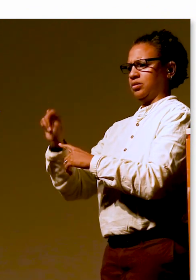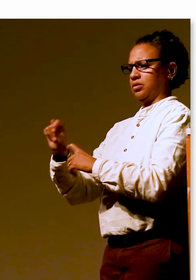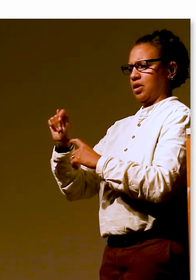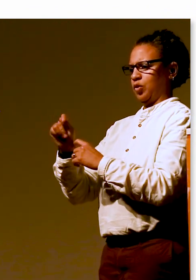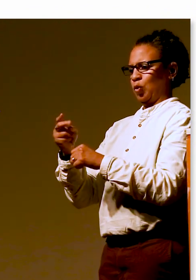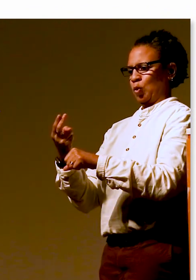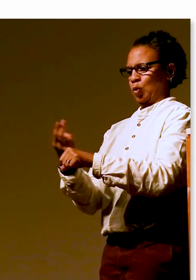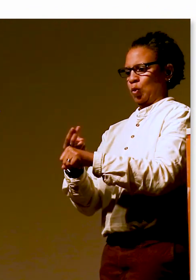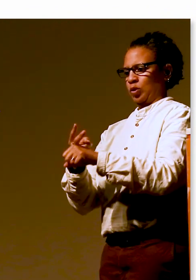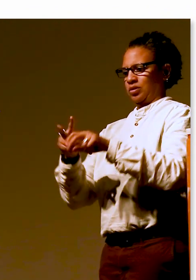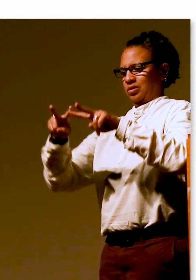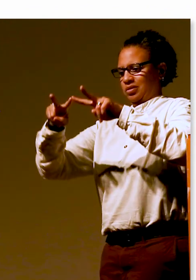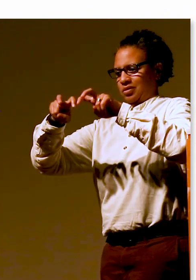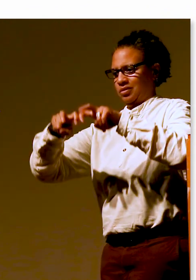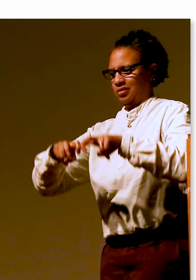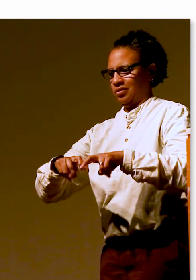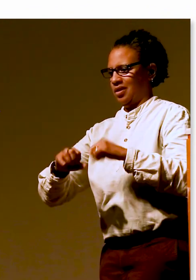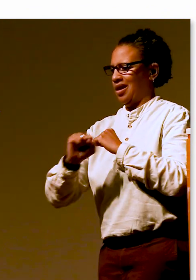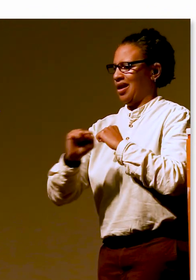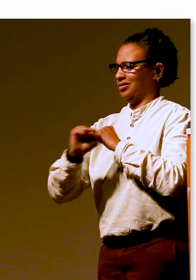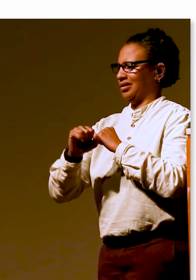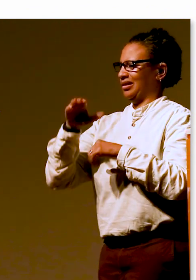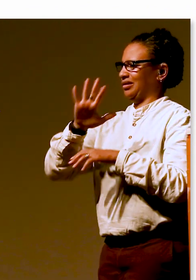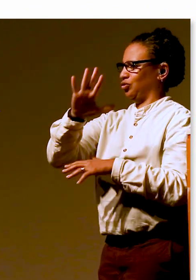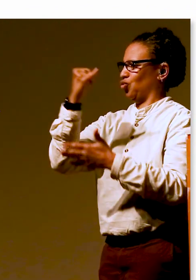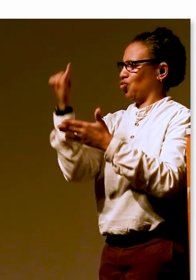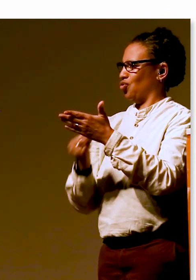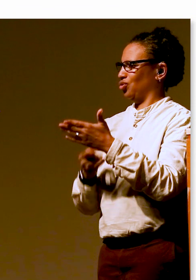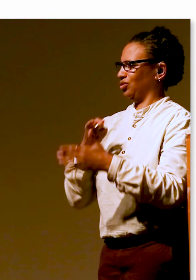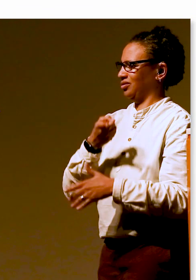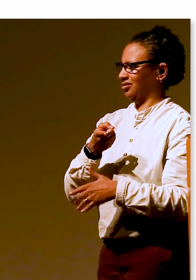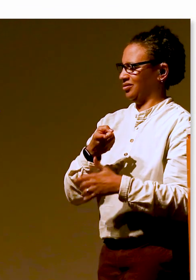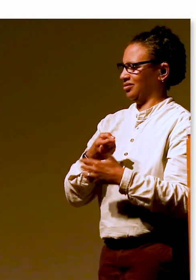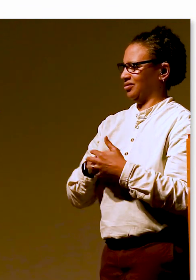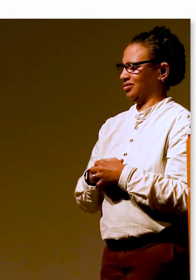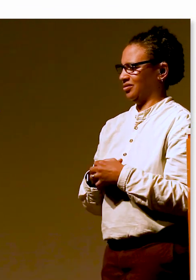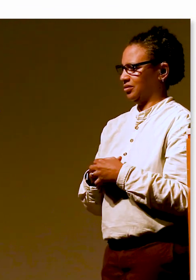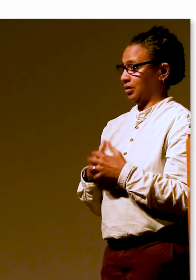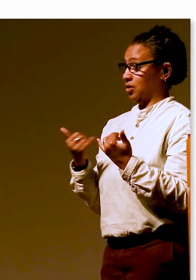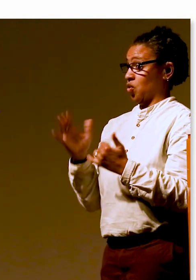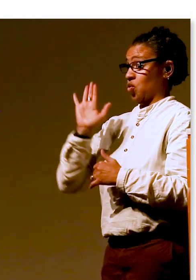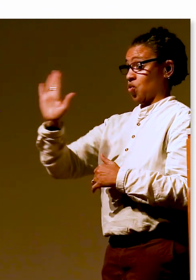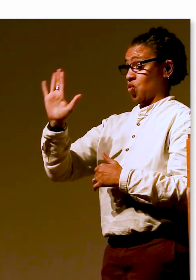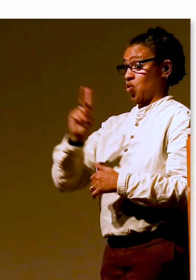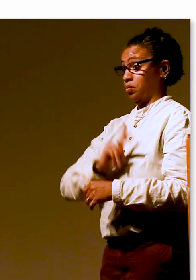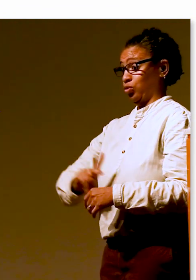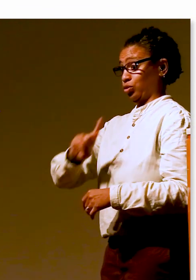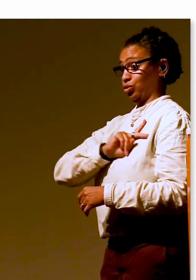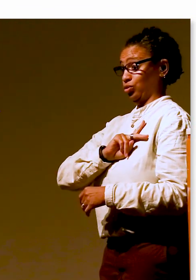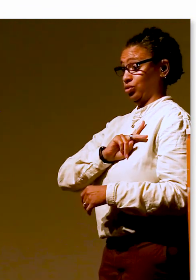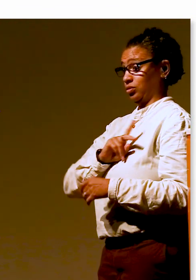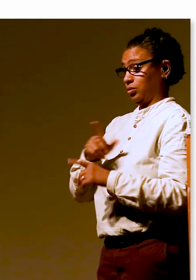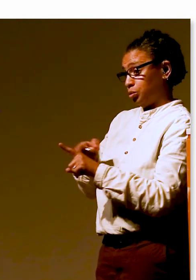Thank you. Thanks, Kimberly. I've been reflecting a lot. This is a lot louder than I expected it to